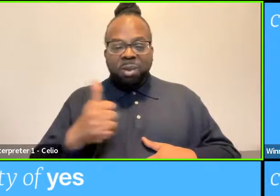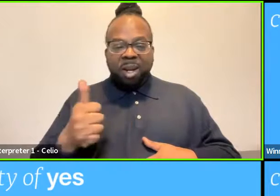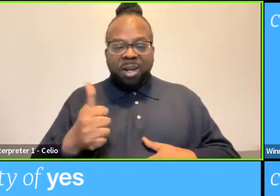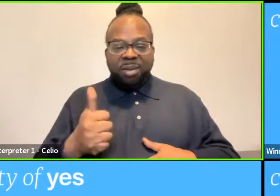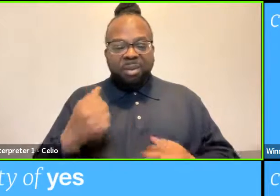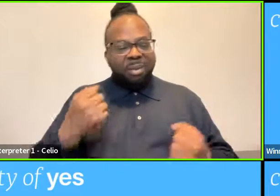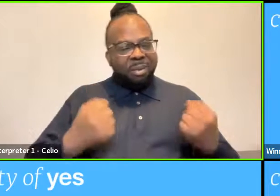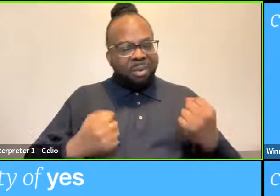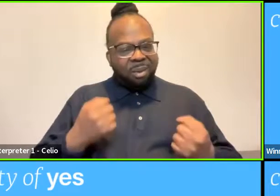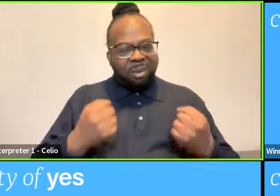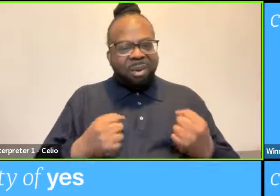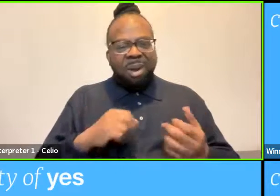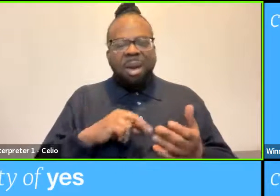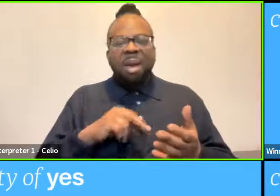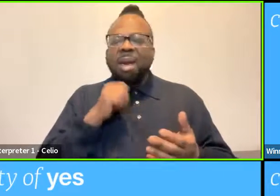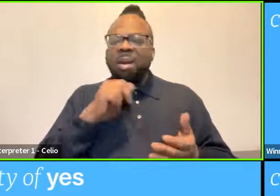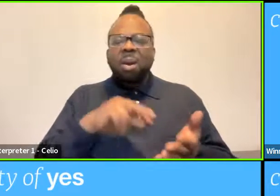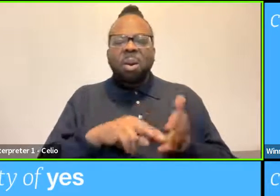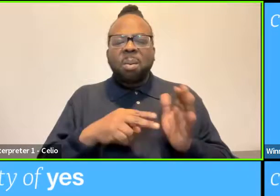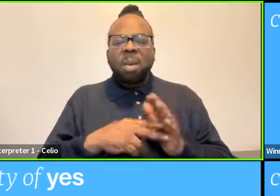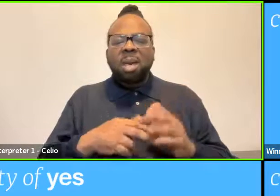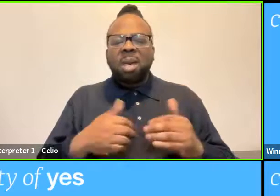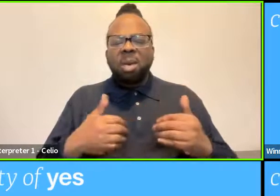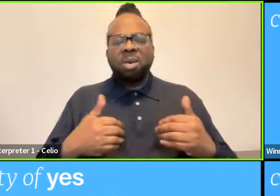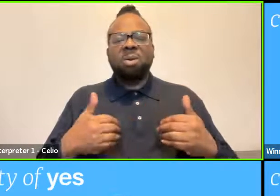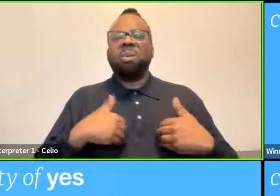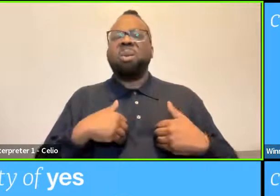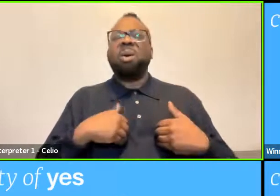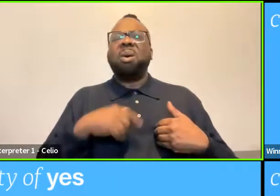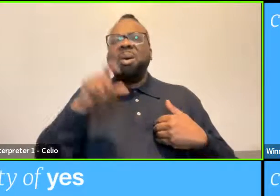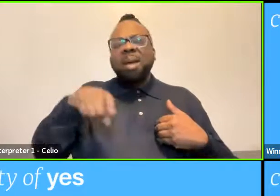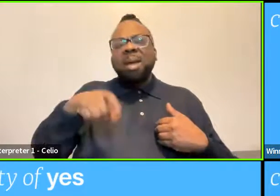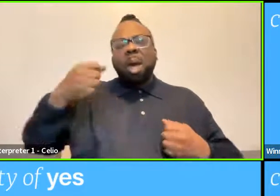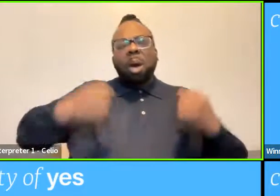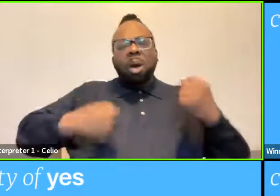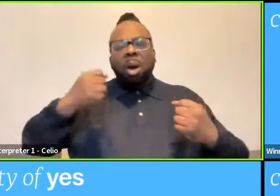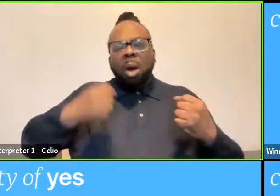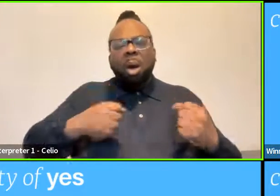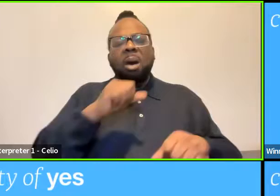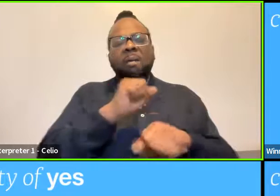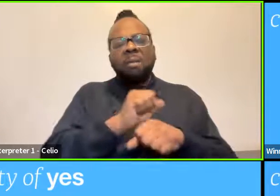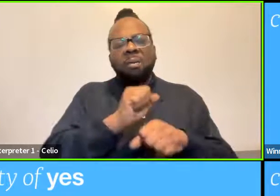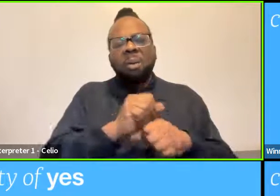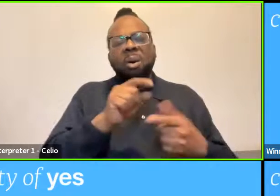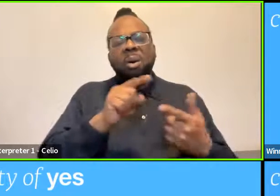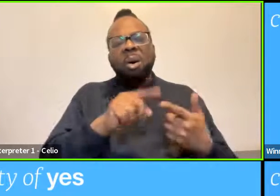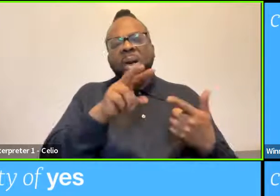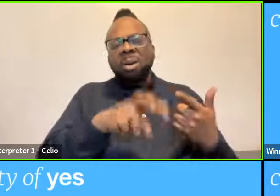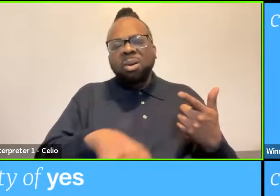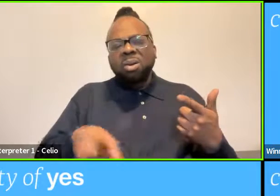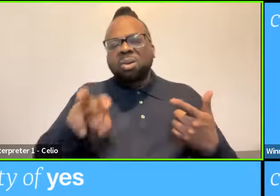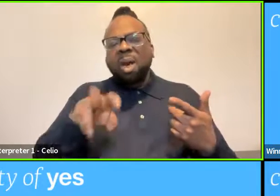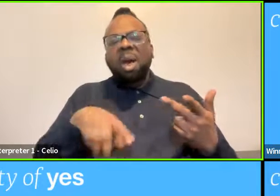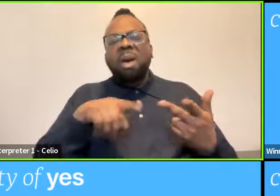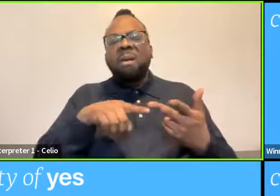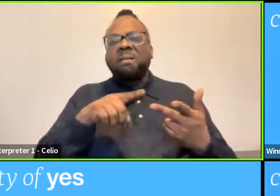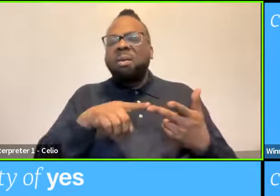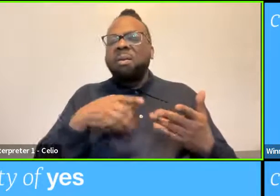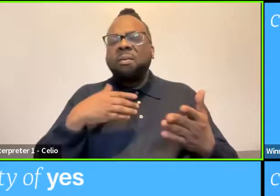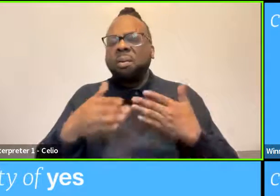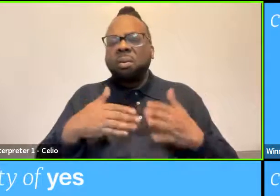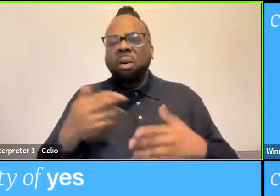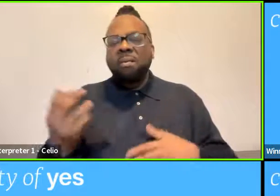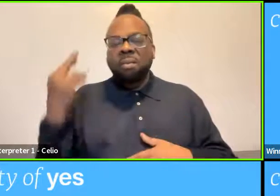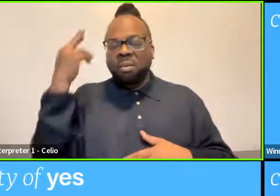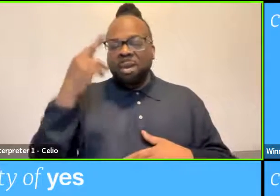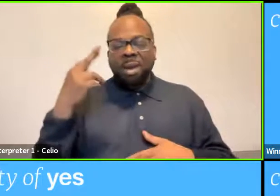mean that you don't have use for a car for work or travel or to visit your relatives or, for so many reasons that people have